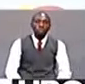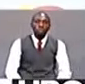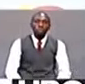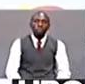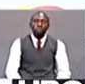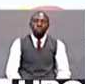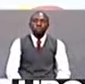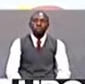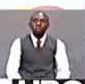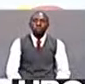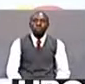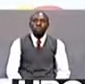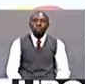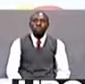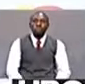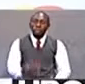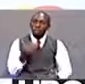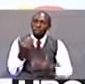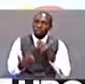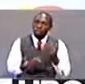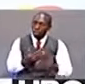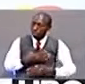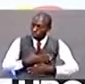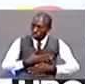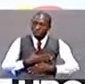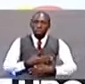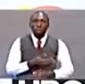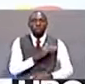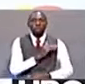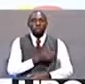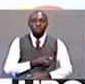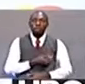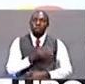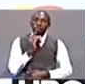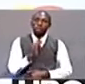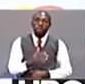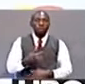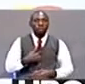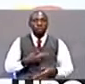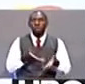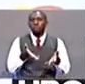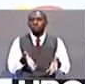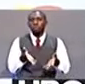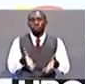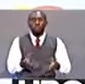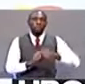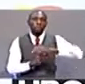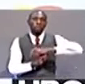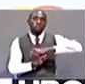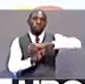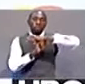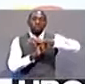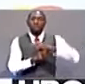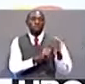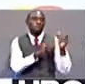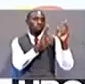Thank you so much, Madam Speaker. I stand to support the motion to pay tribute to the late